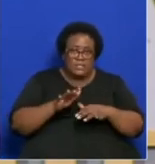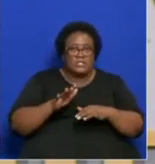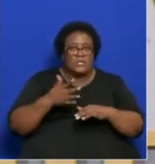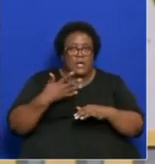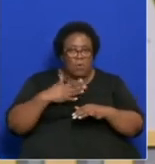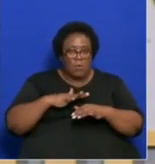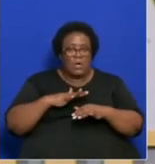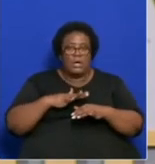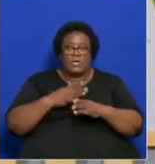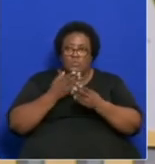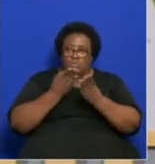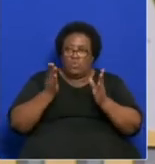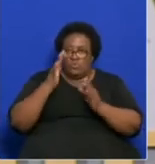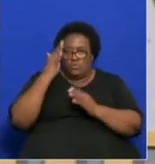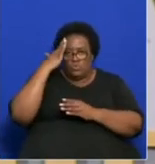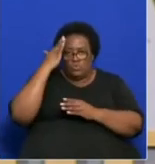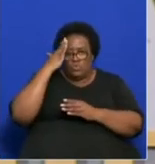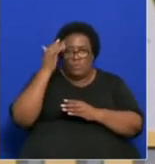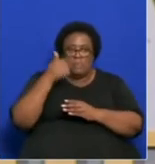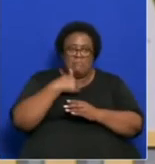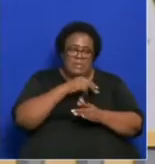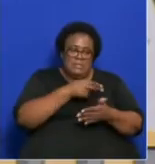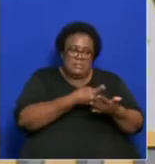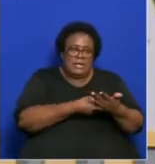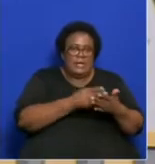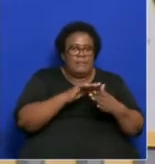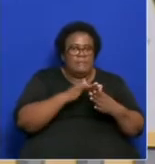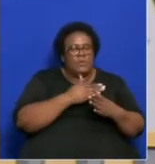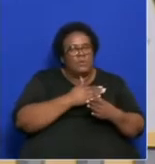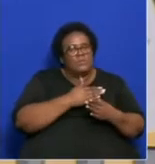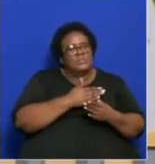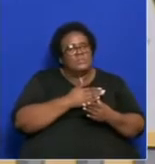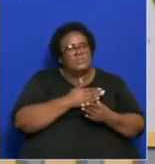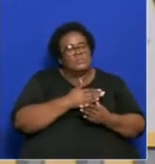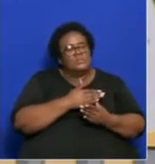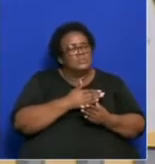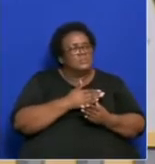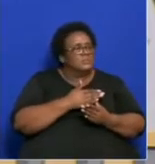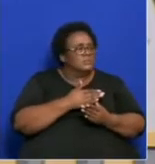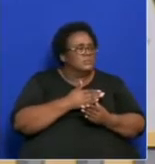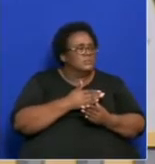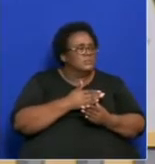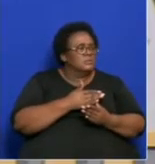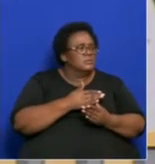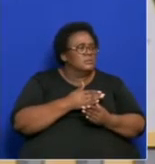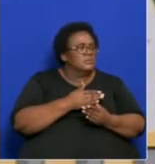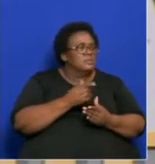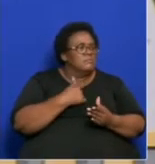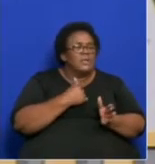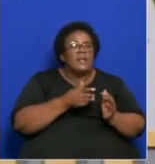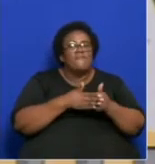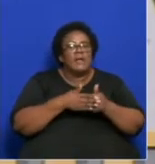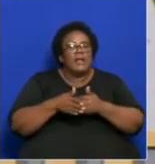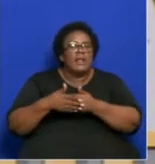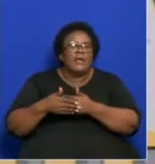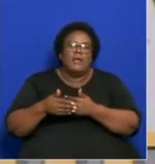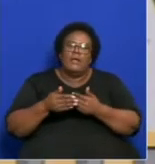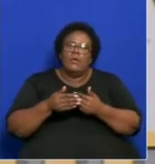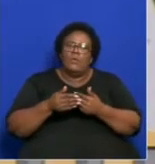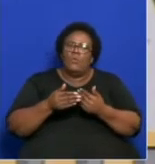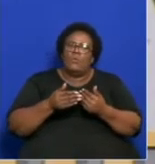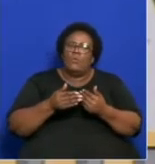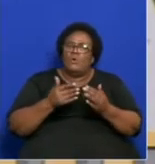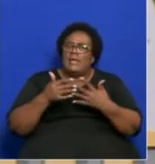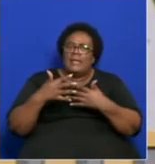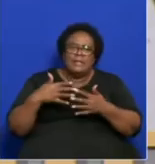did not sign them because I was closing any query, right. I was not aware, right, that